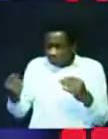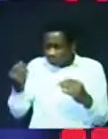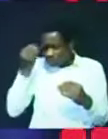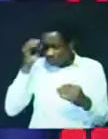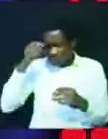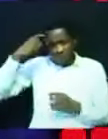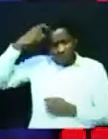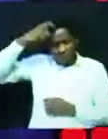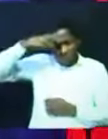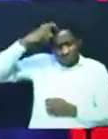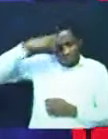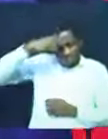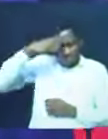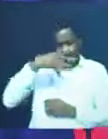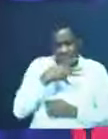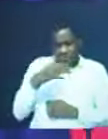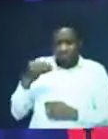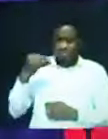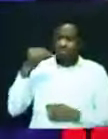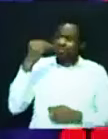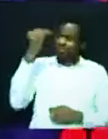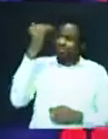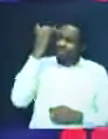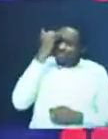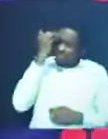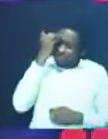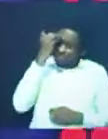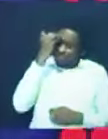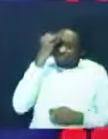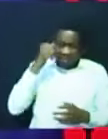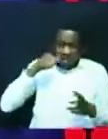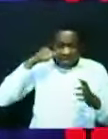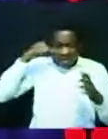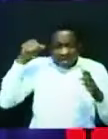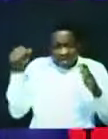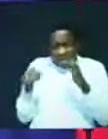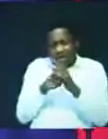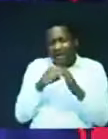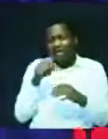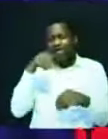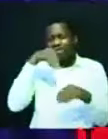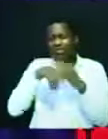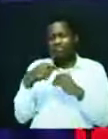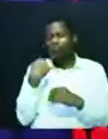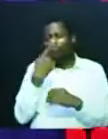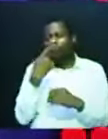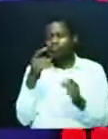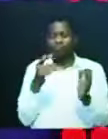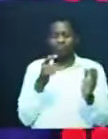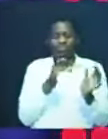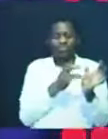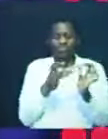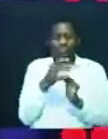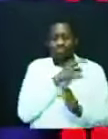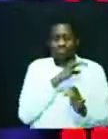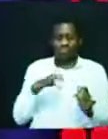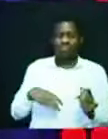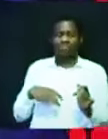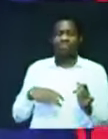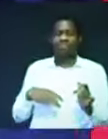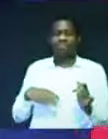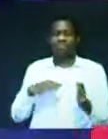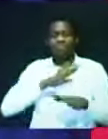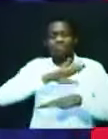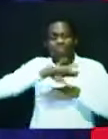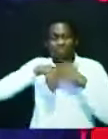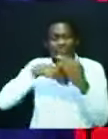knowledge. Ni mu ene wode nyansa ene nimdie nyina asie. In whom are hidden